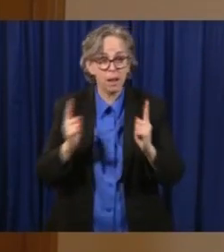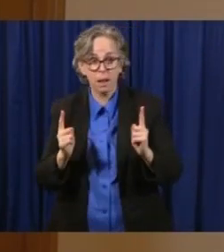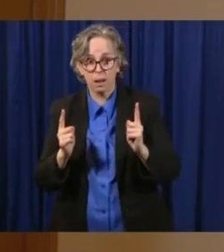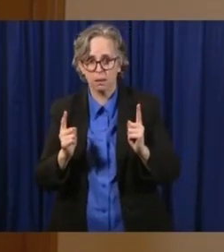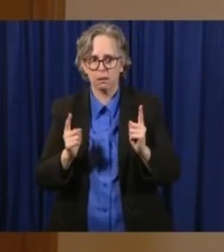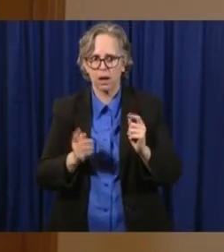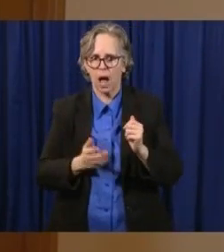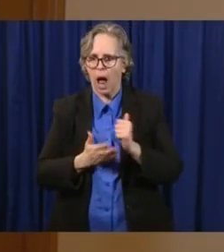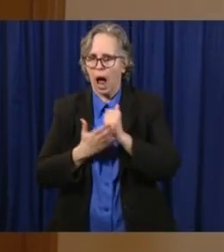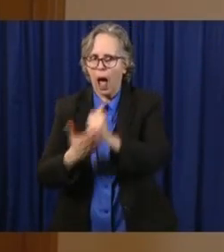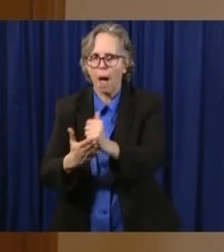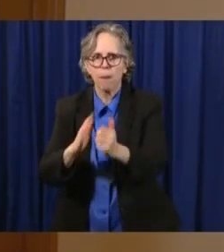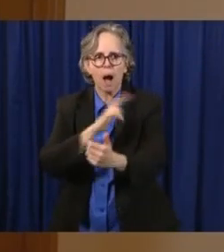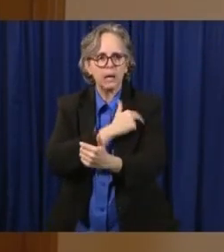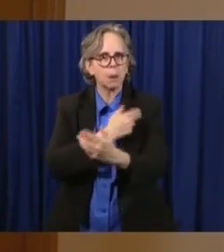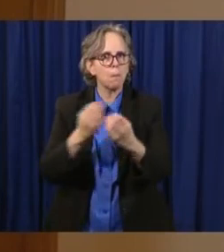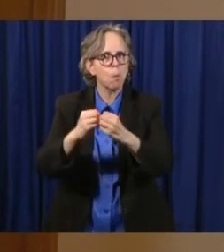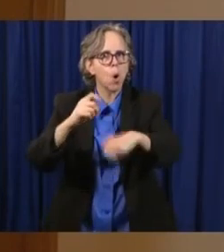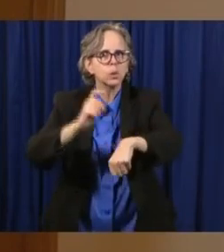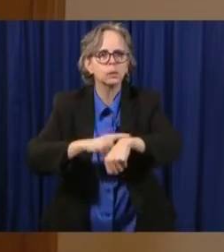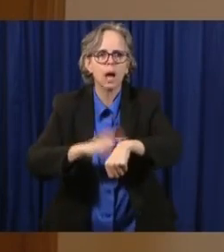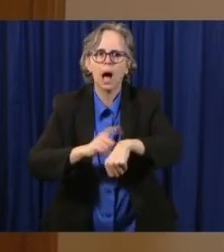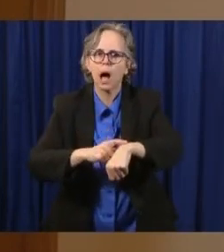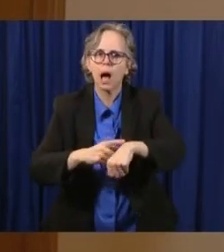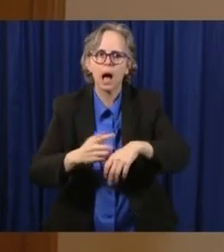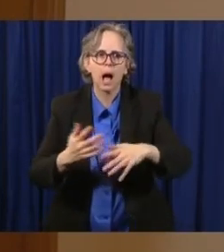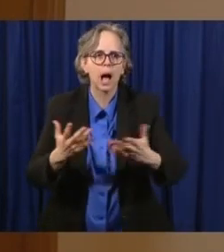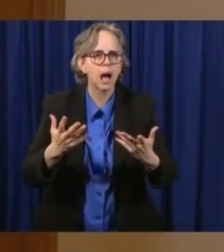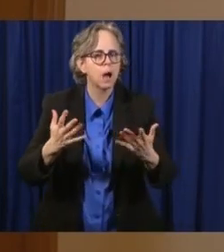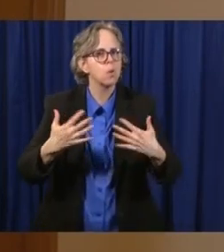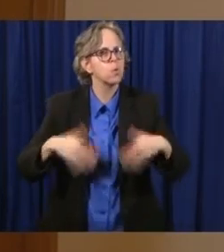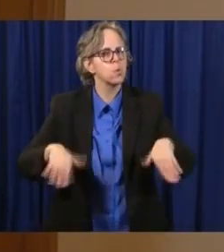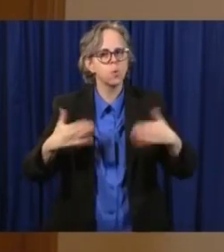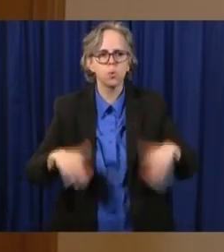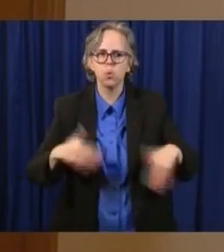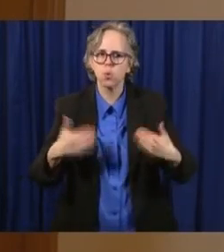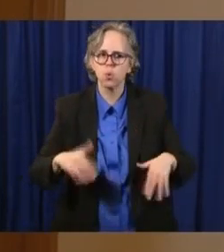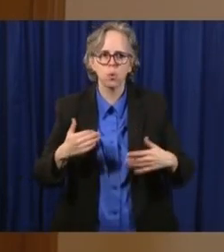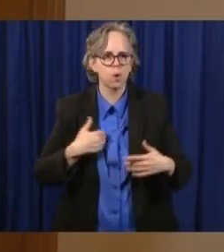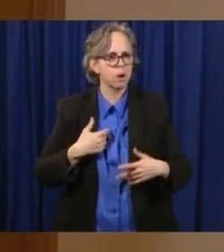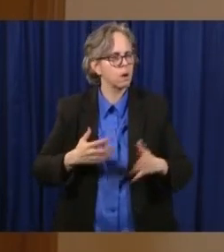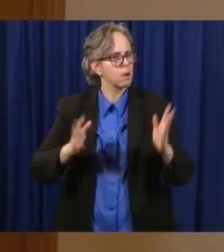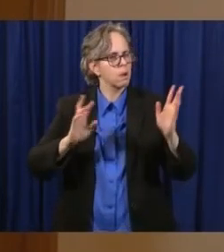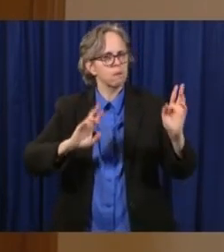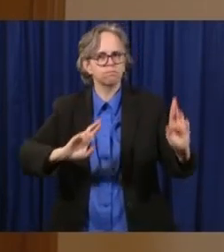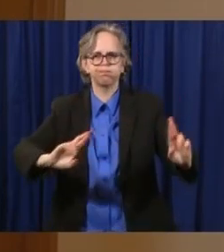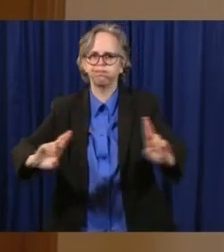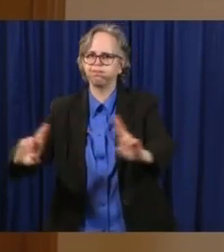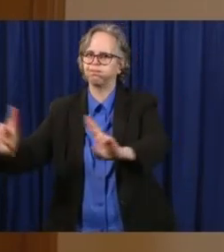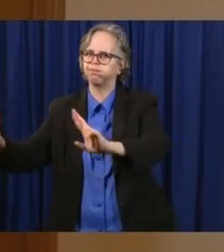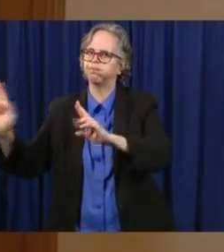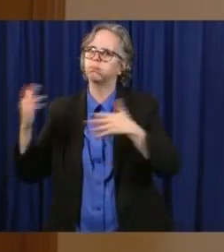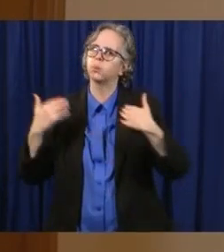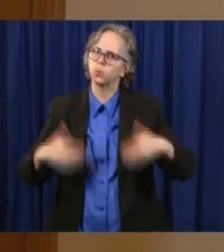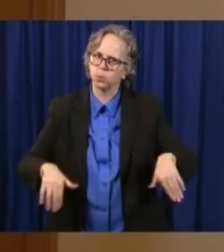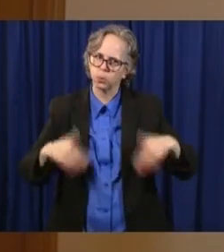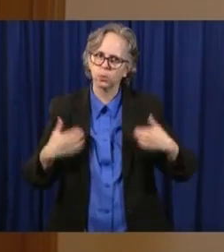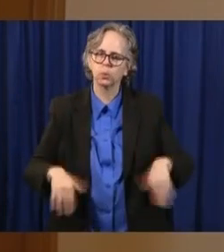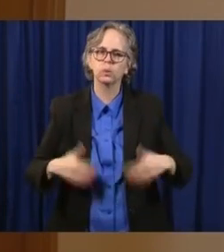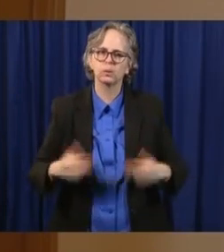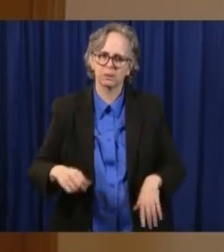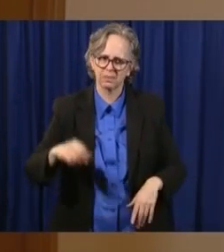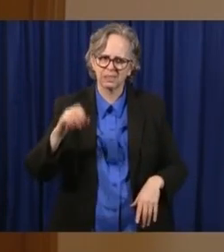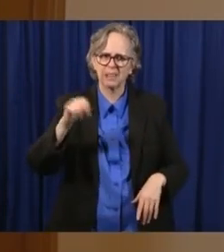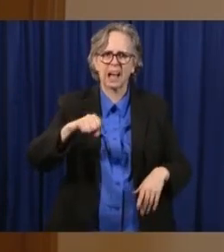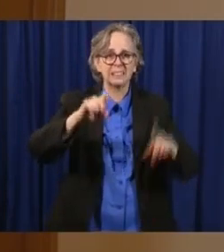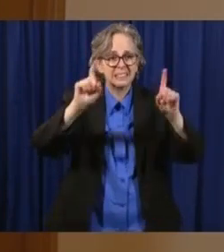system really time to structure and be ready. We still are experiencing, again, shortages of testing,